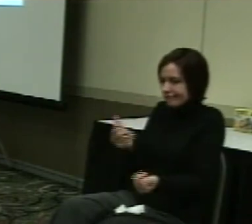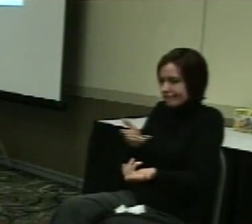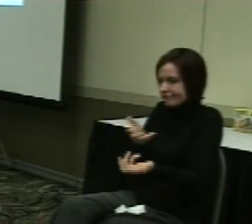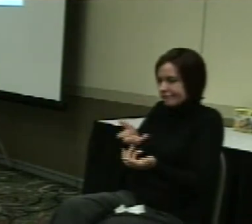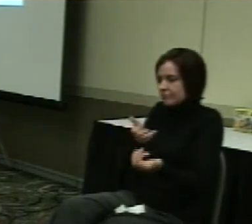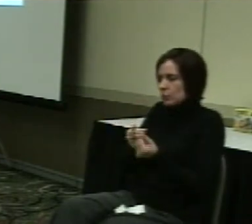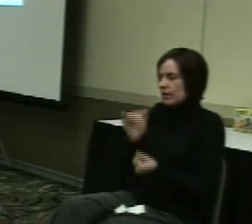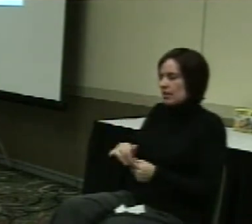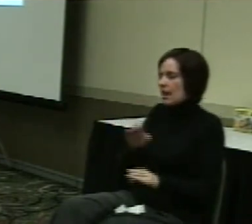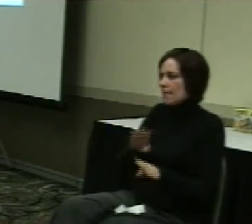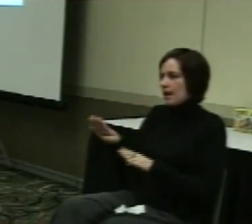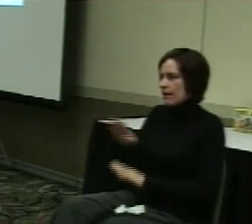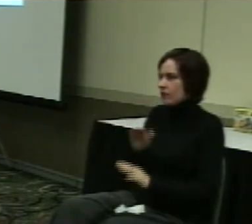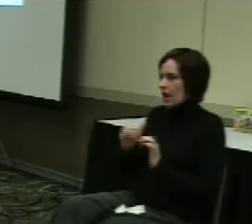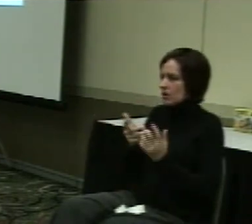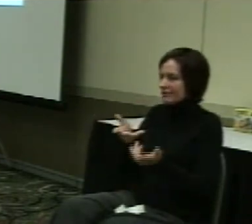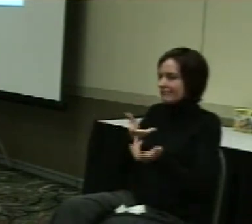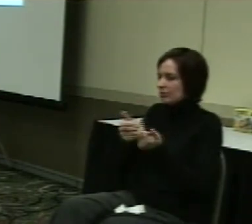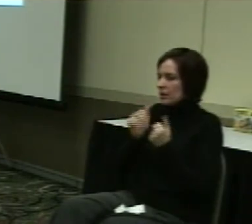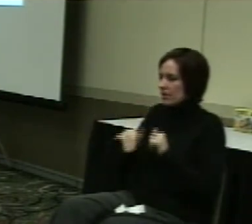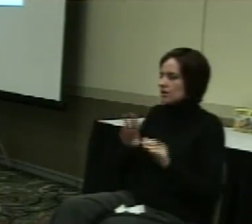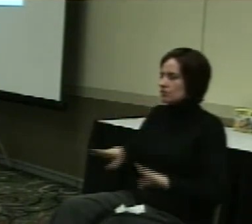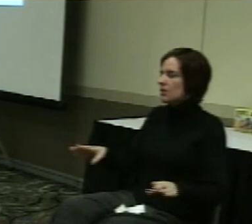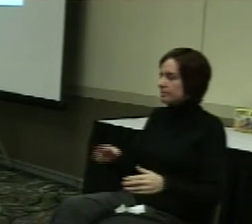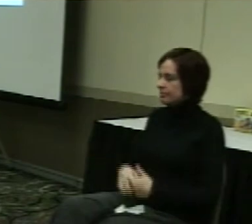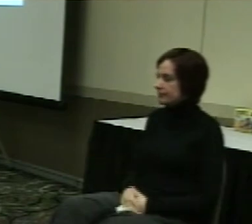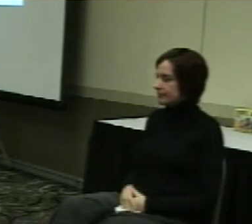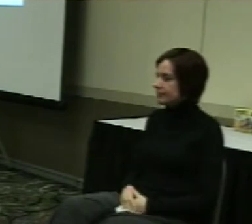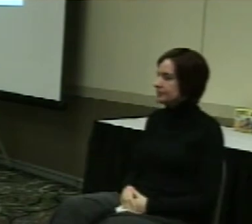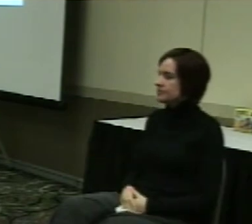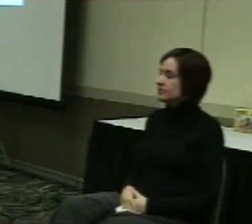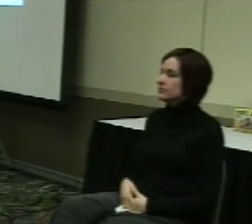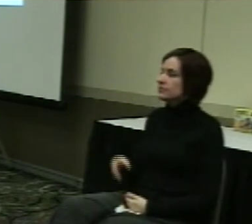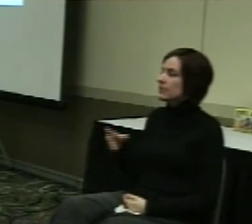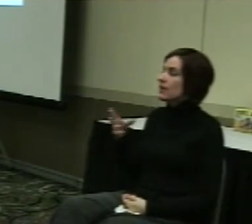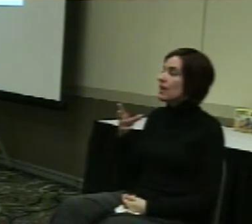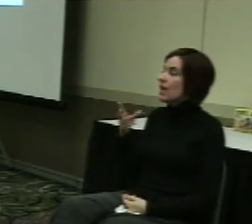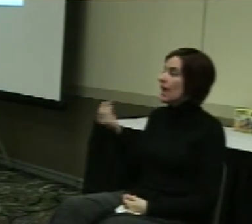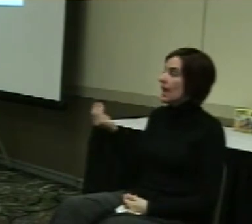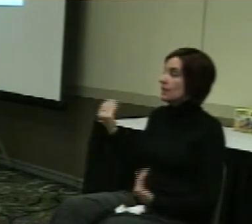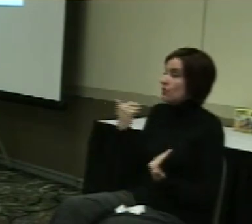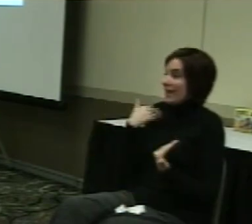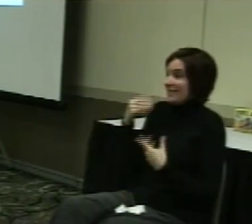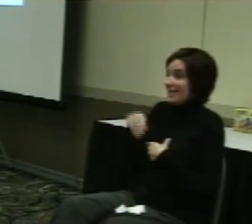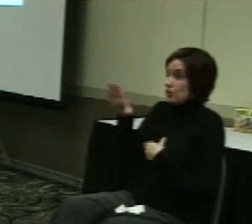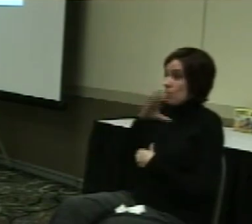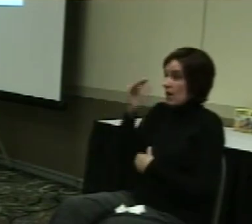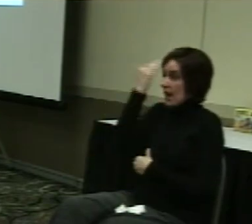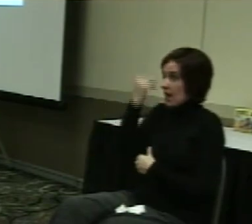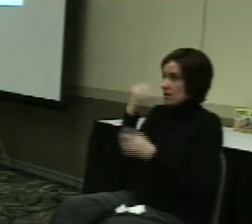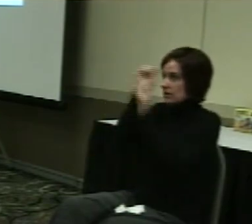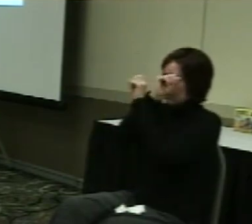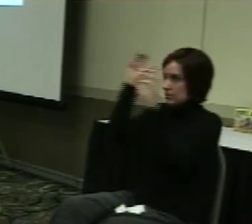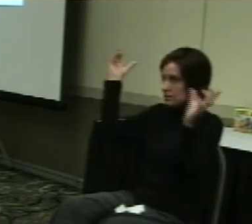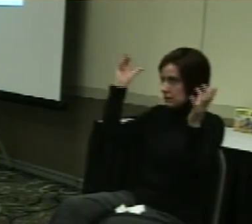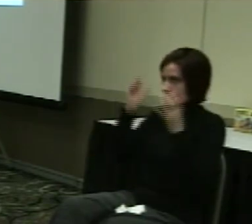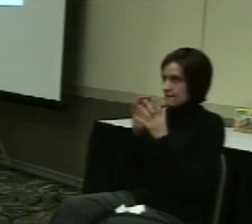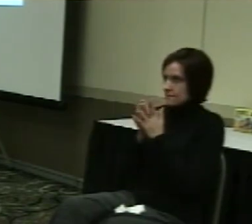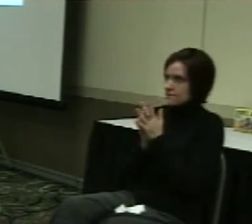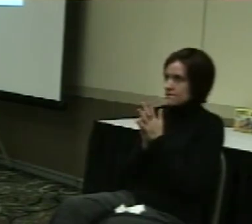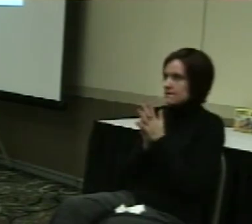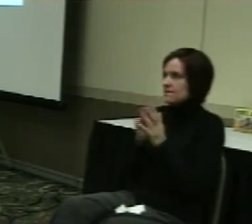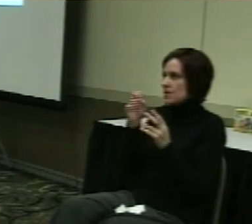with that child. And you have in your head a vision of a